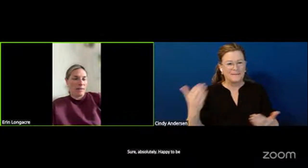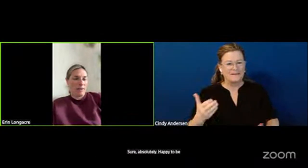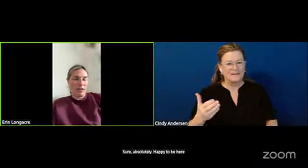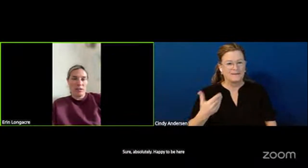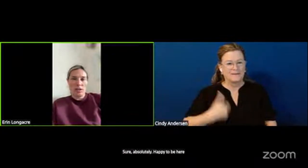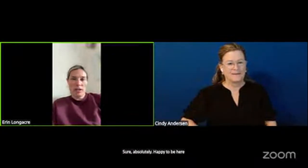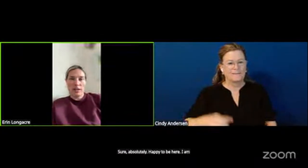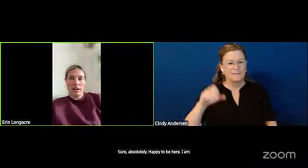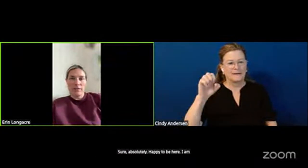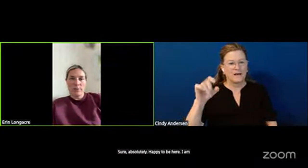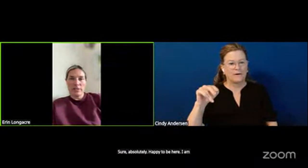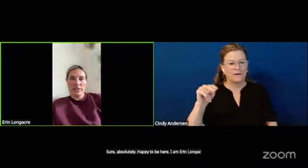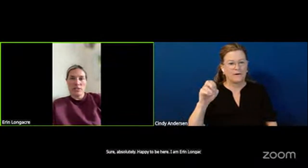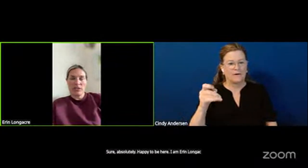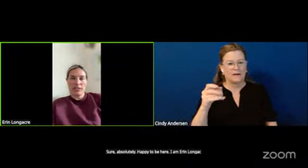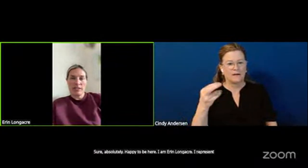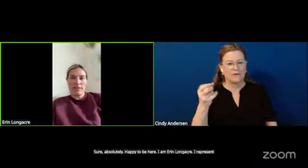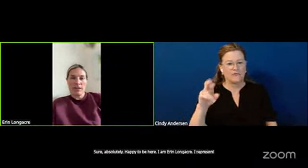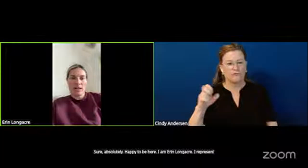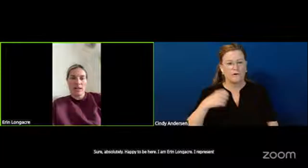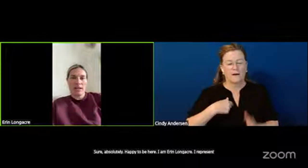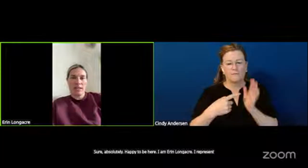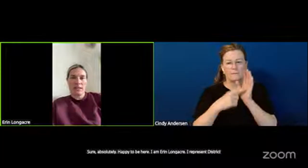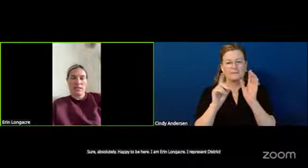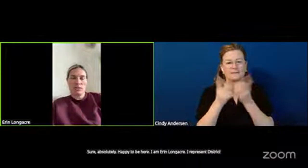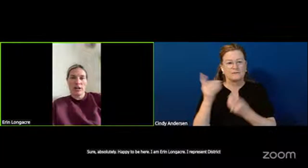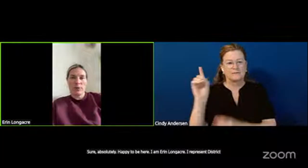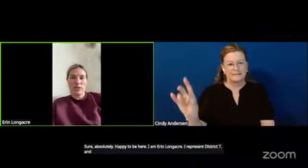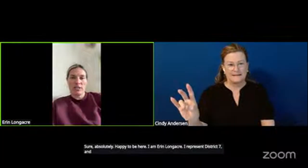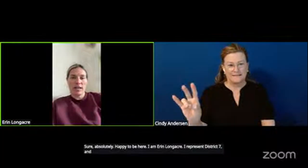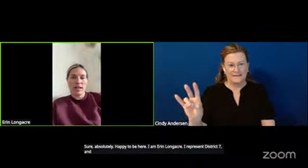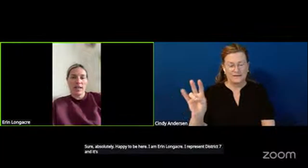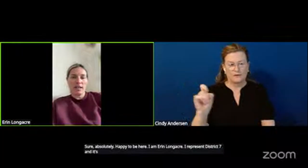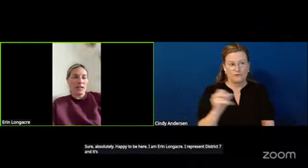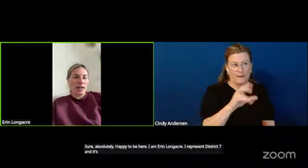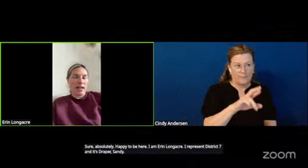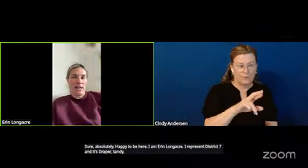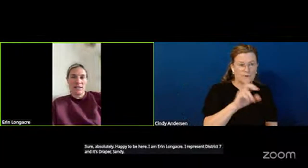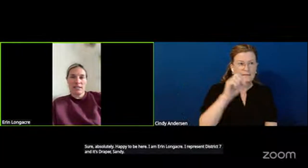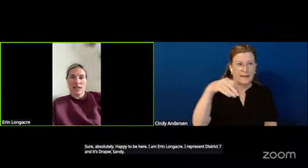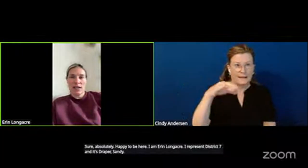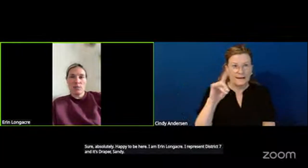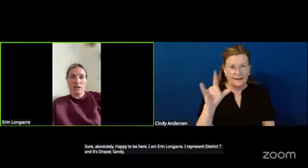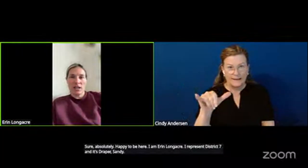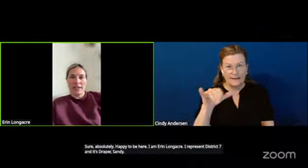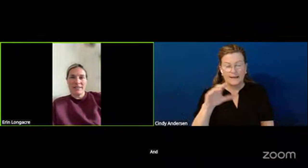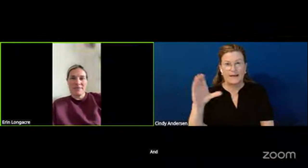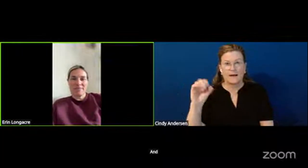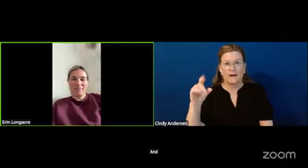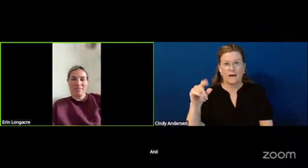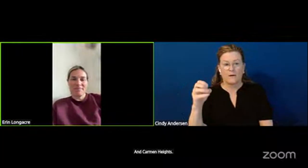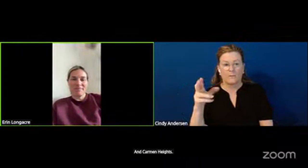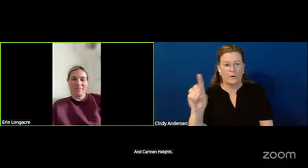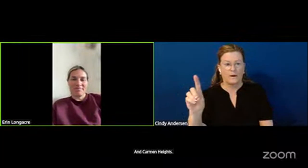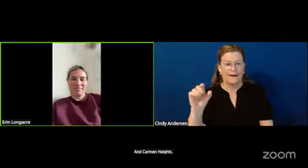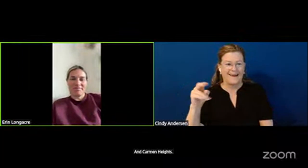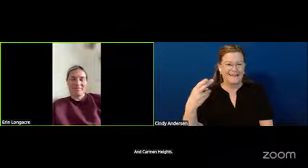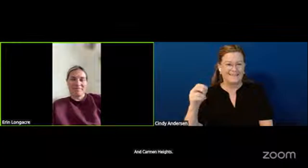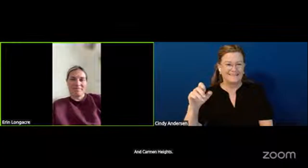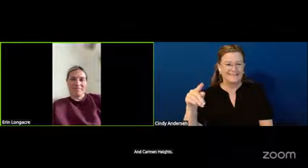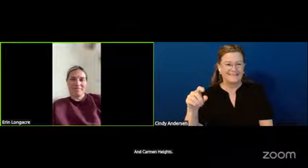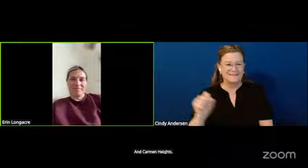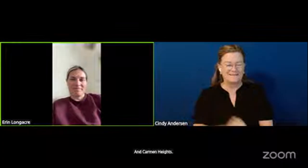I am Erin Longacre. I represent District 7, and it's Draper, Sandy, and Cottonwood Heights.